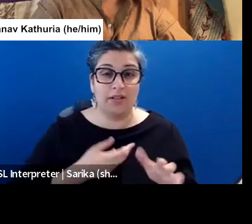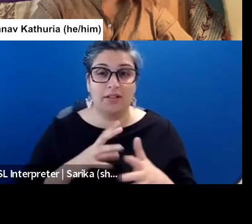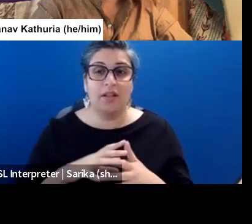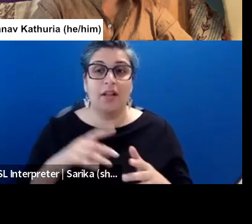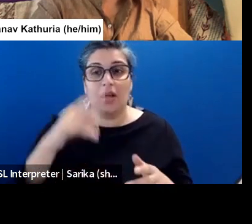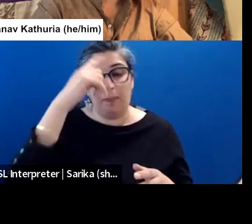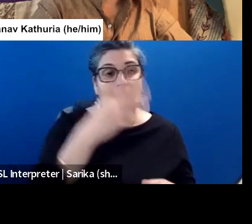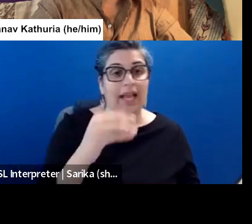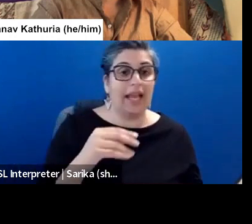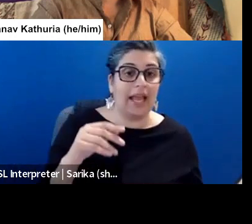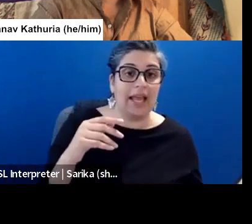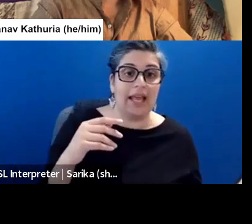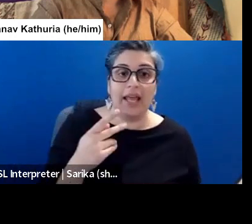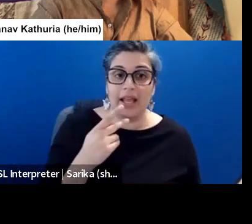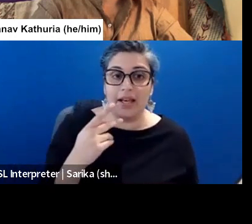at becoming a pen pal.